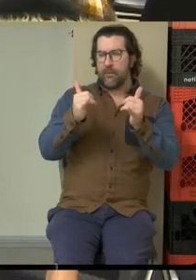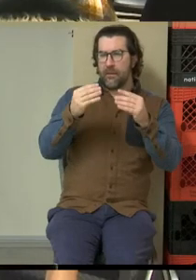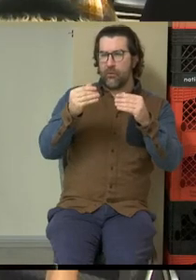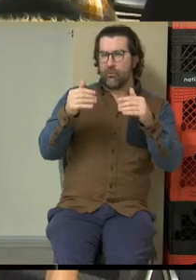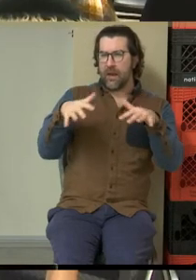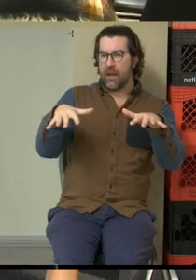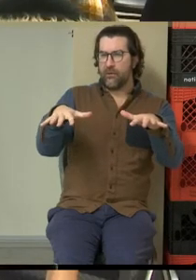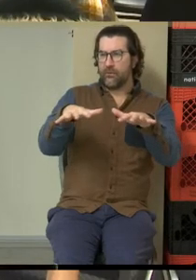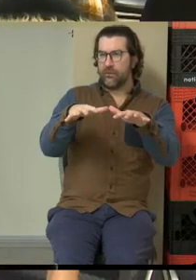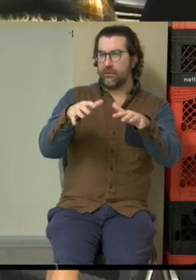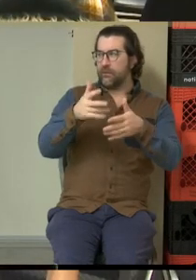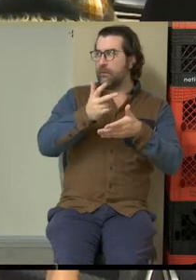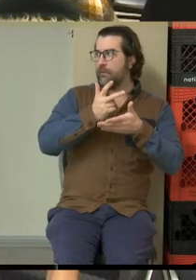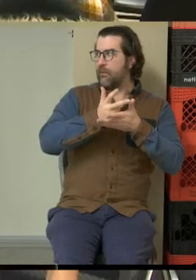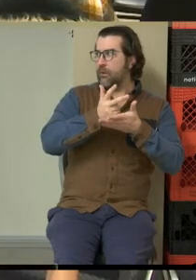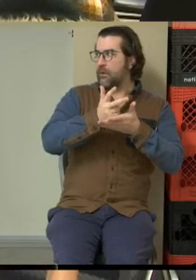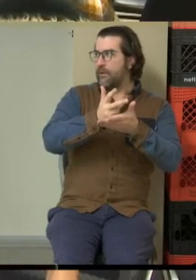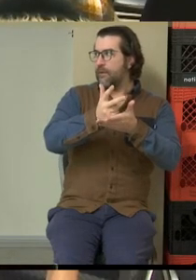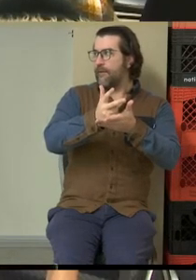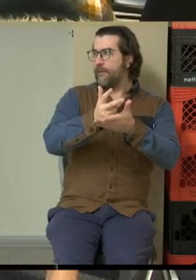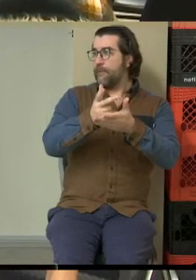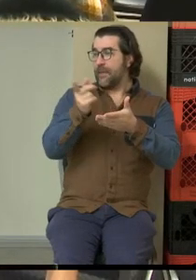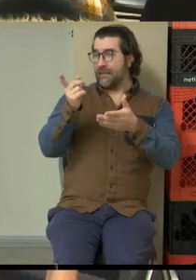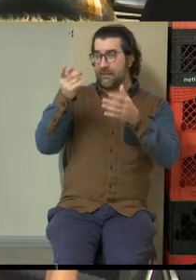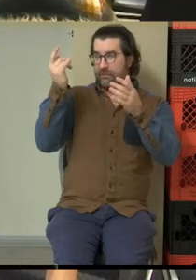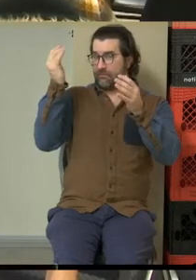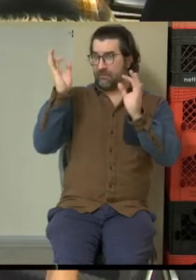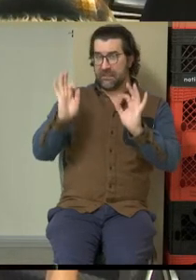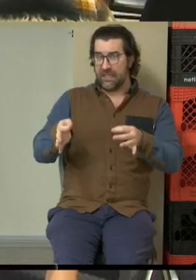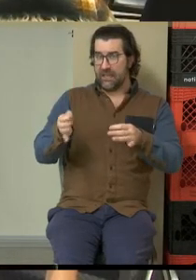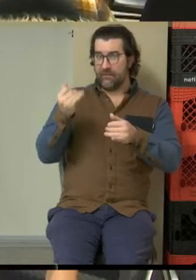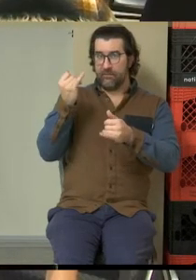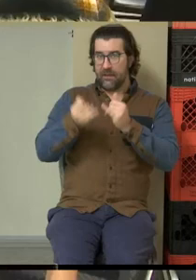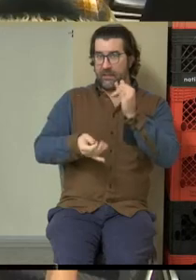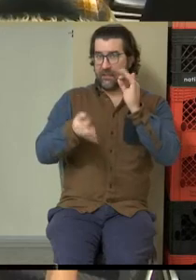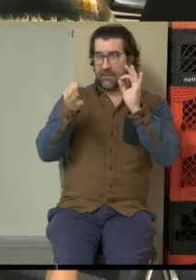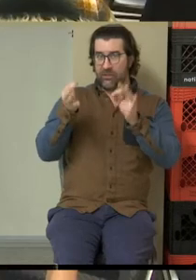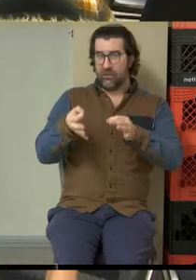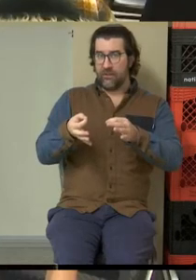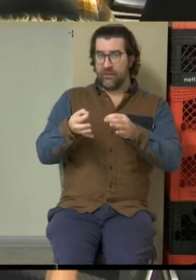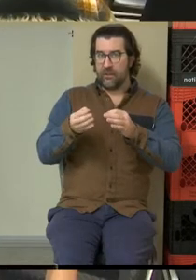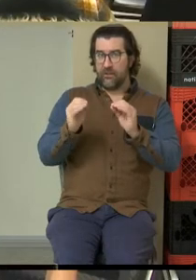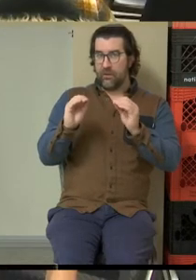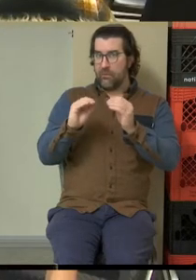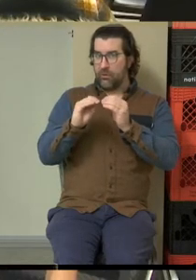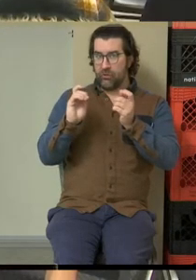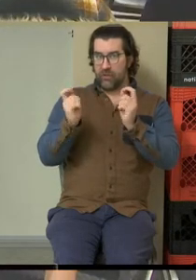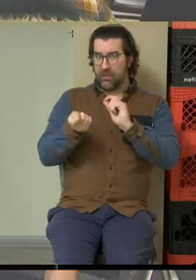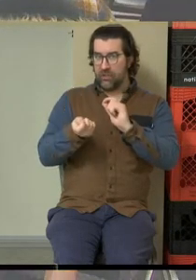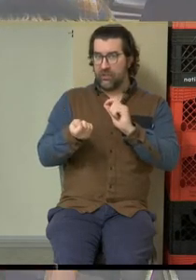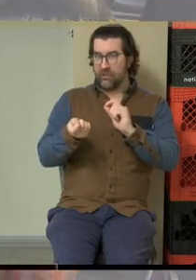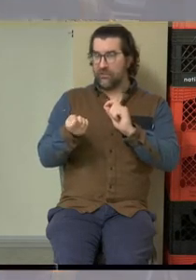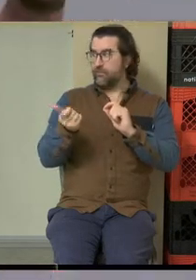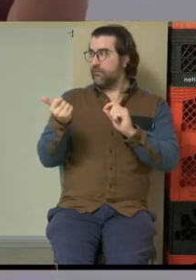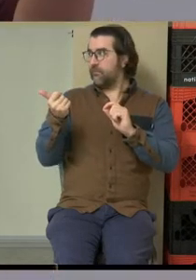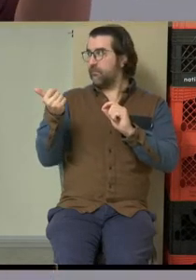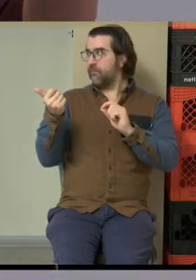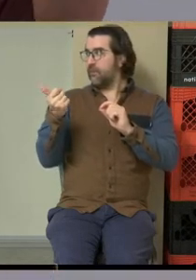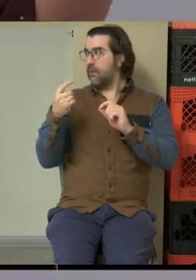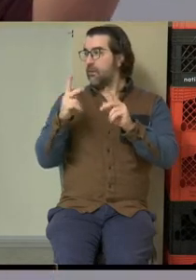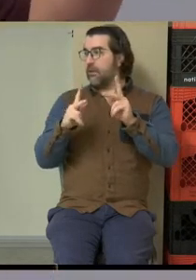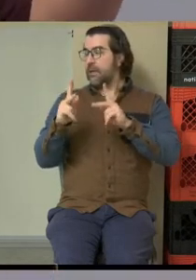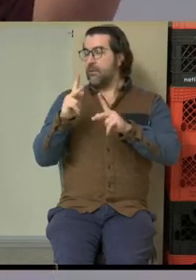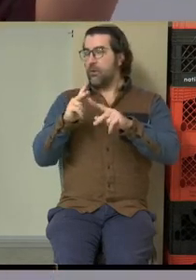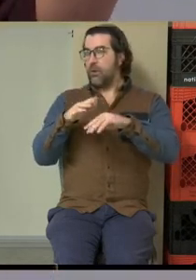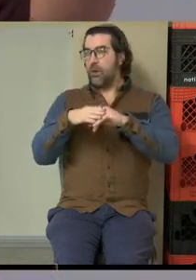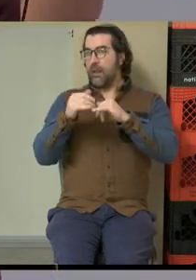along, and parking. So is this final, or is this the final changes, or no more changes to be done? Yeah, so for folks online